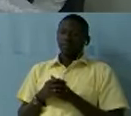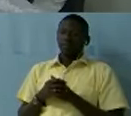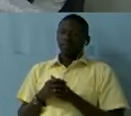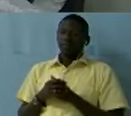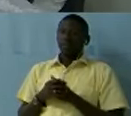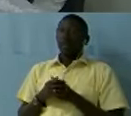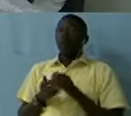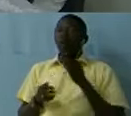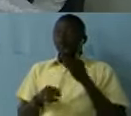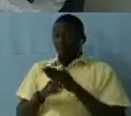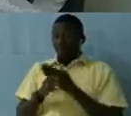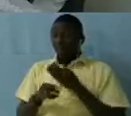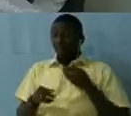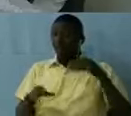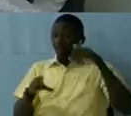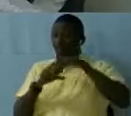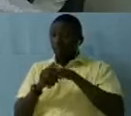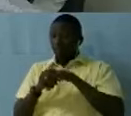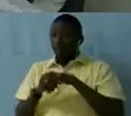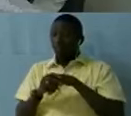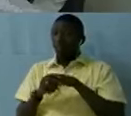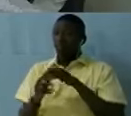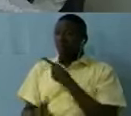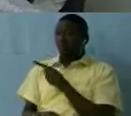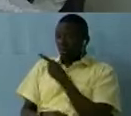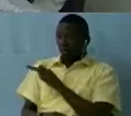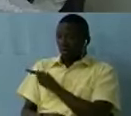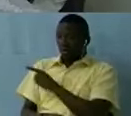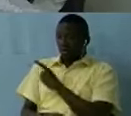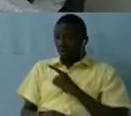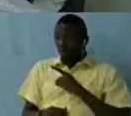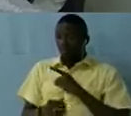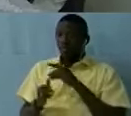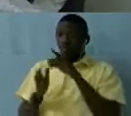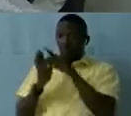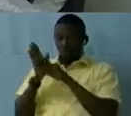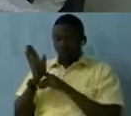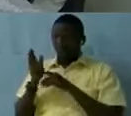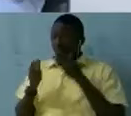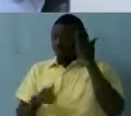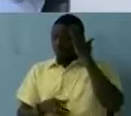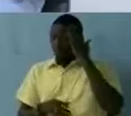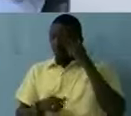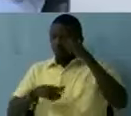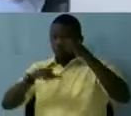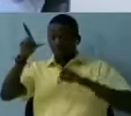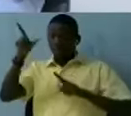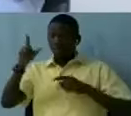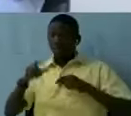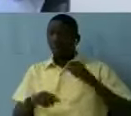well, before I got into his treatment program, I know the level of the viral load I